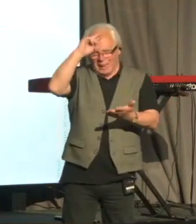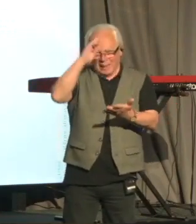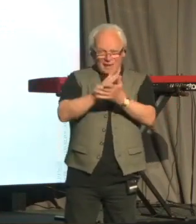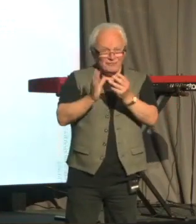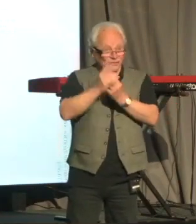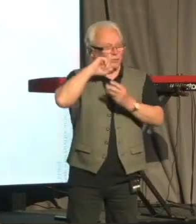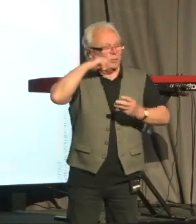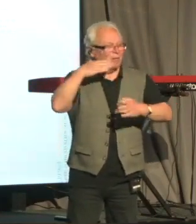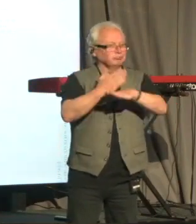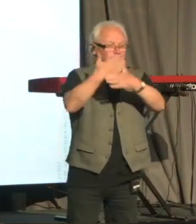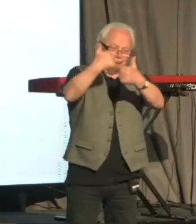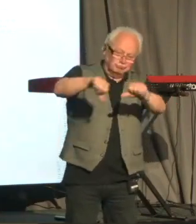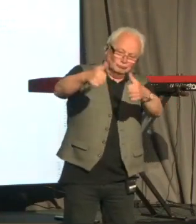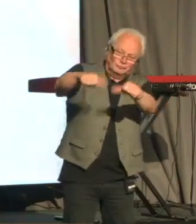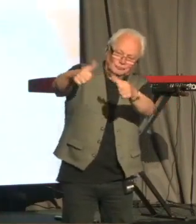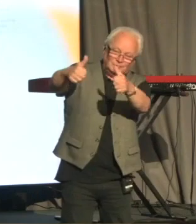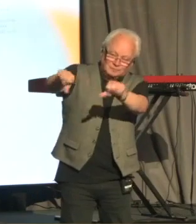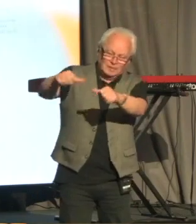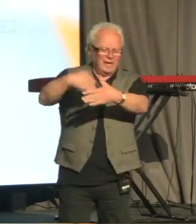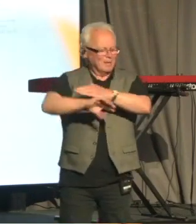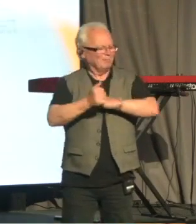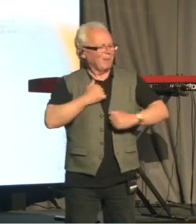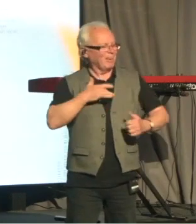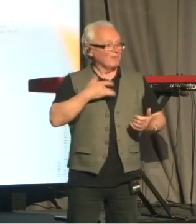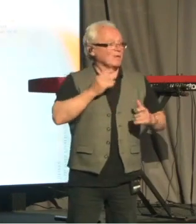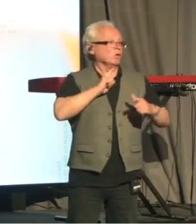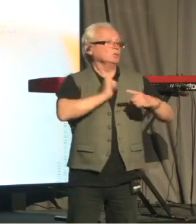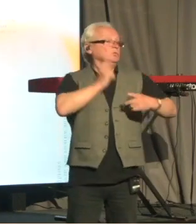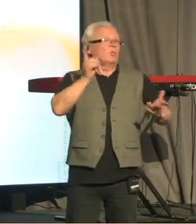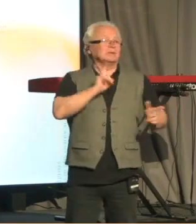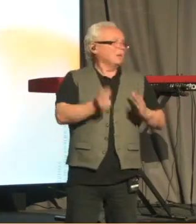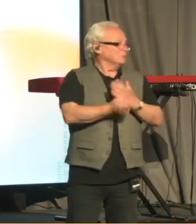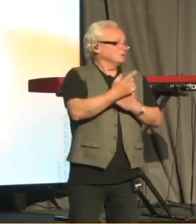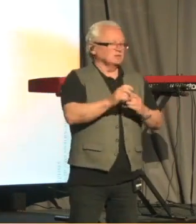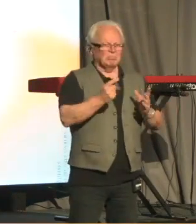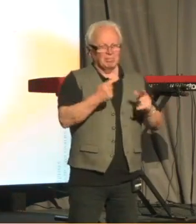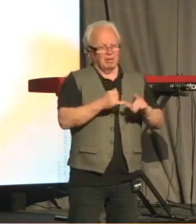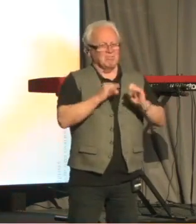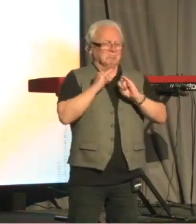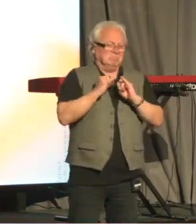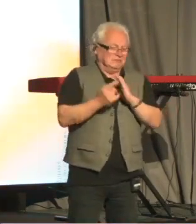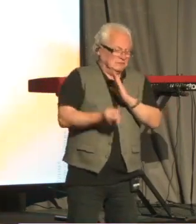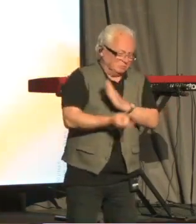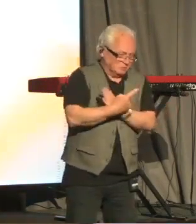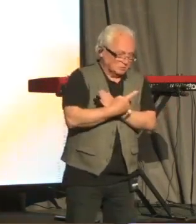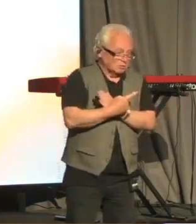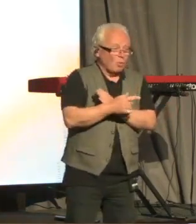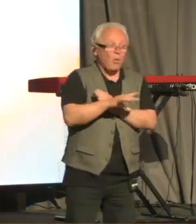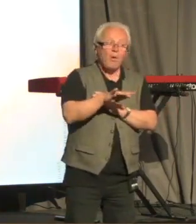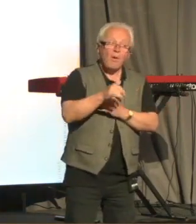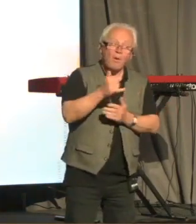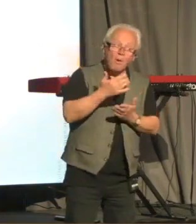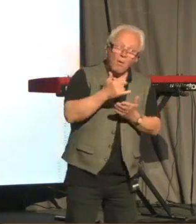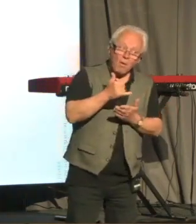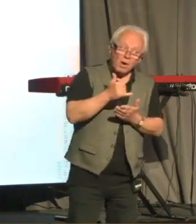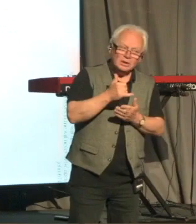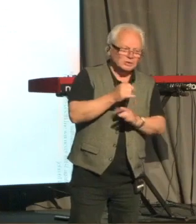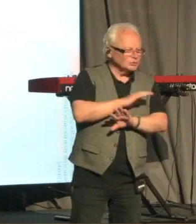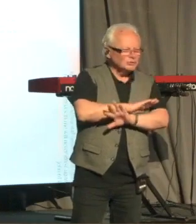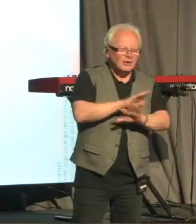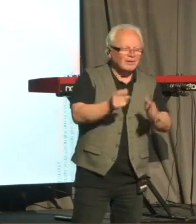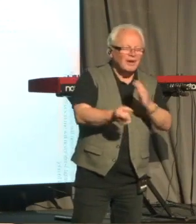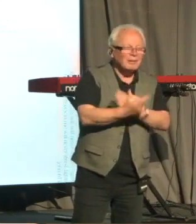do something good in their life, and then all of a sudden, something happens or doesn't happen,